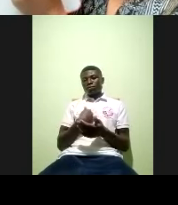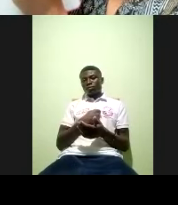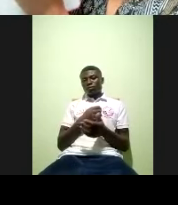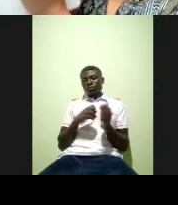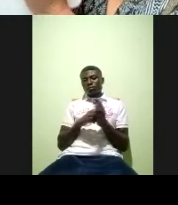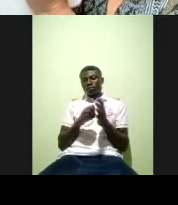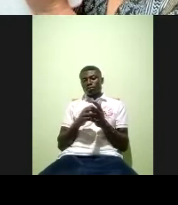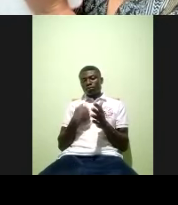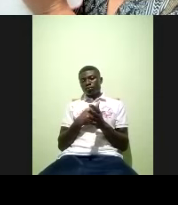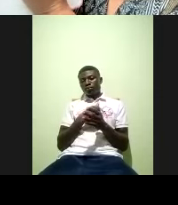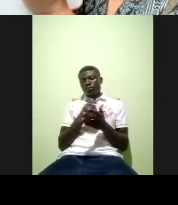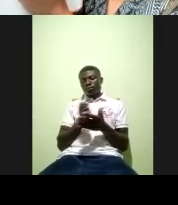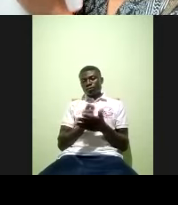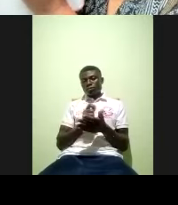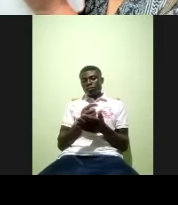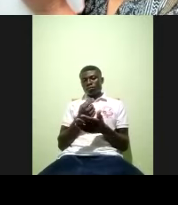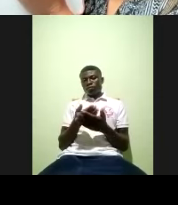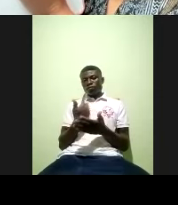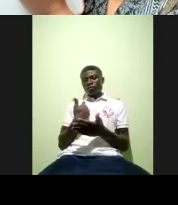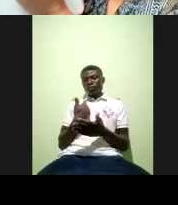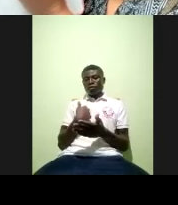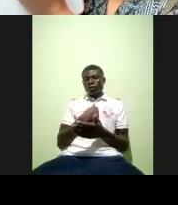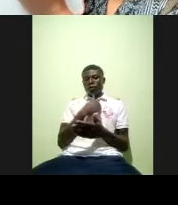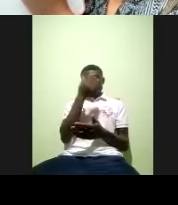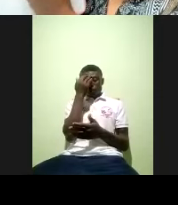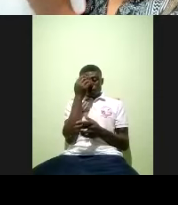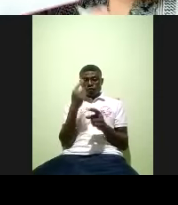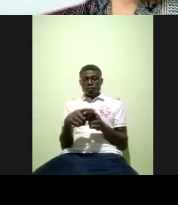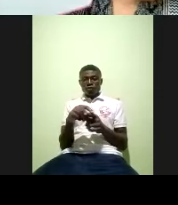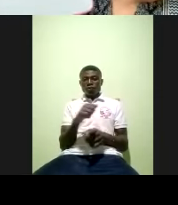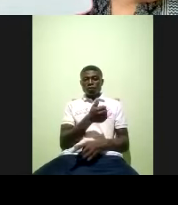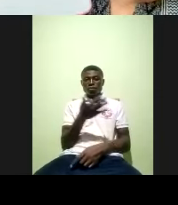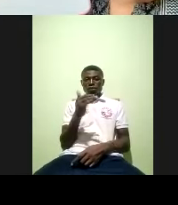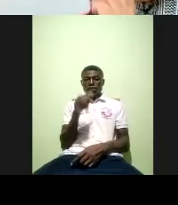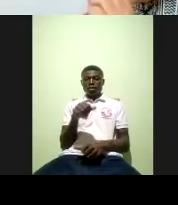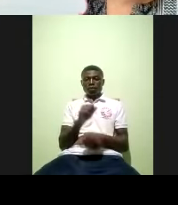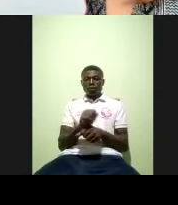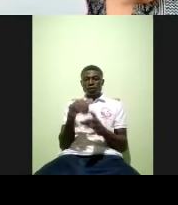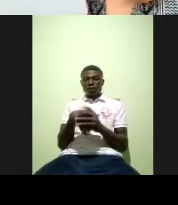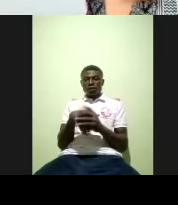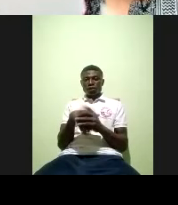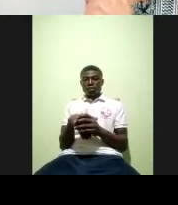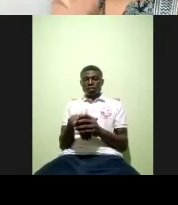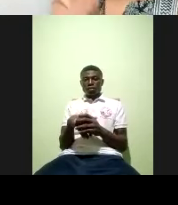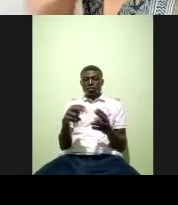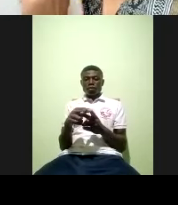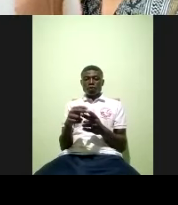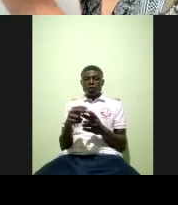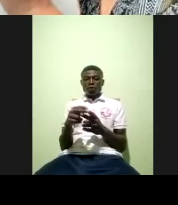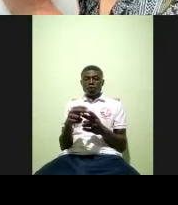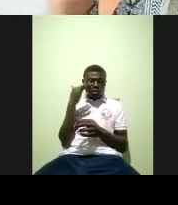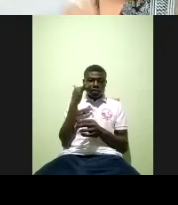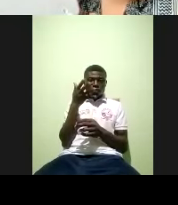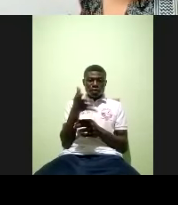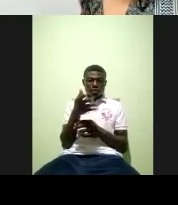vowel sound, before the sound of ch, there is another consonant. The sound is there. So we don't have to